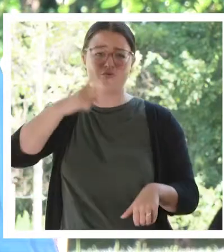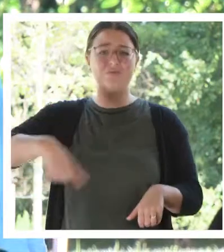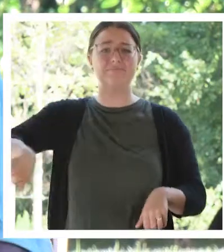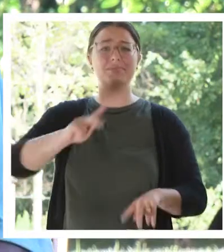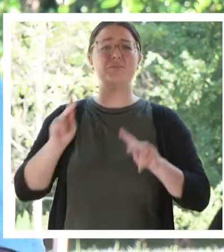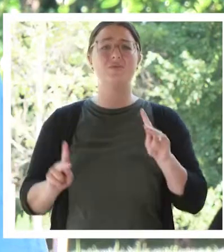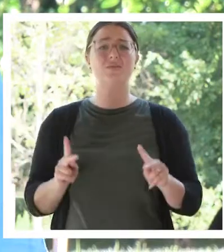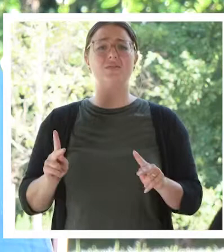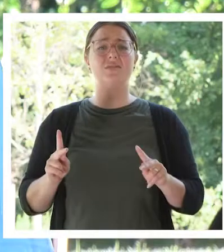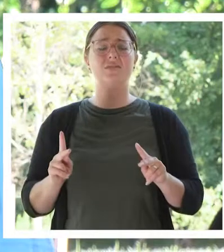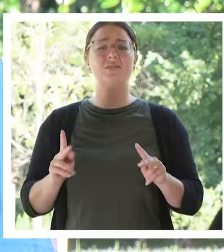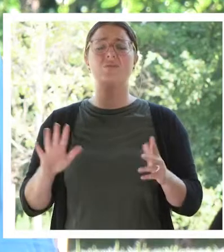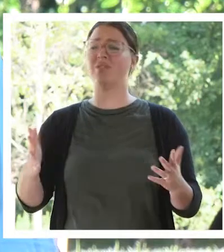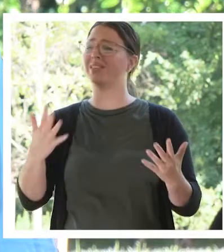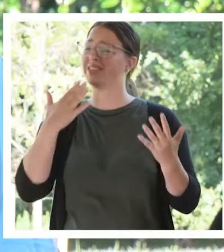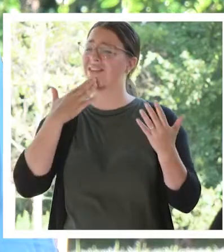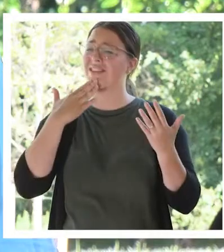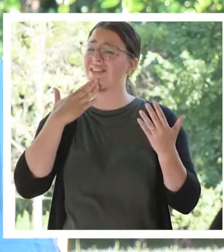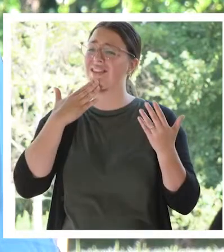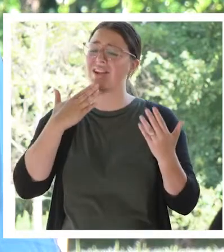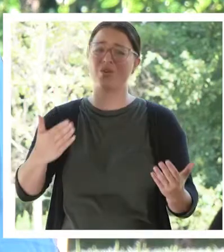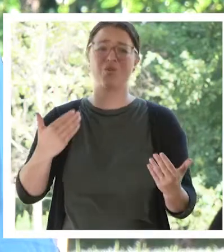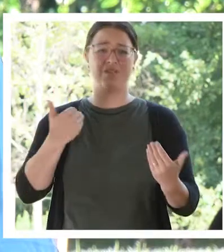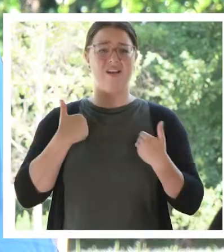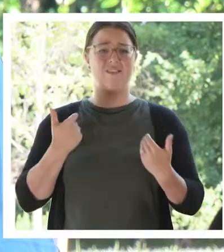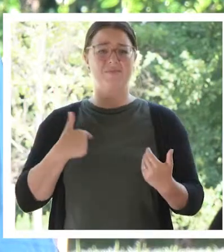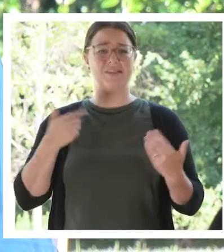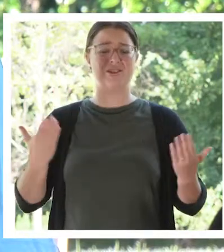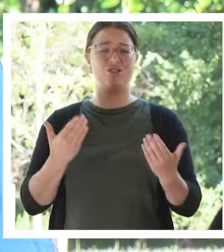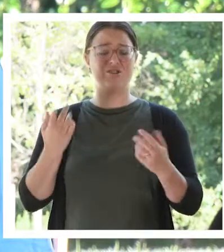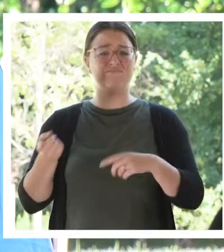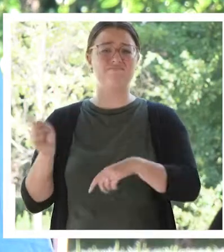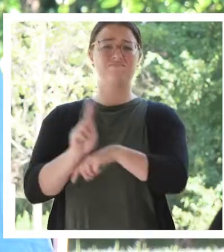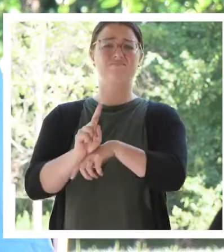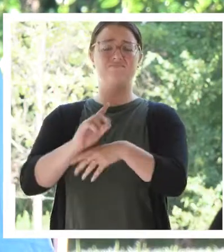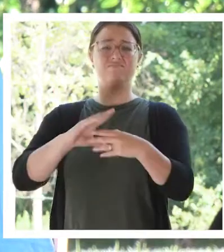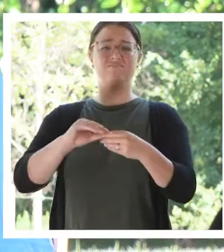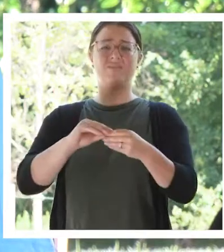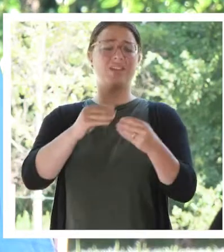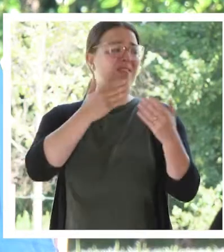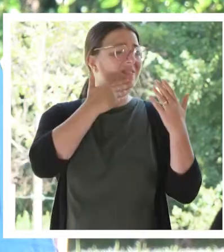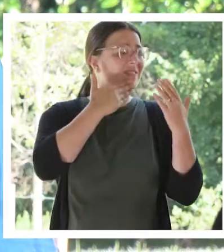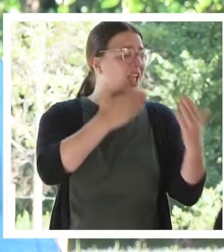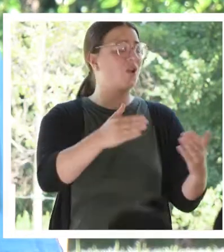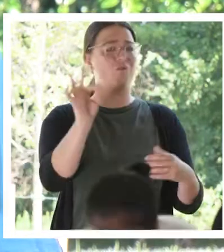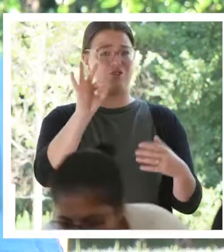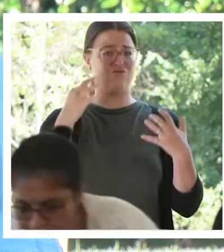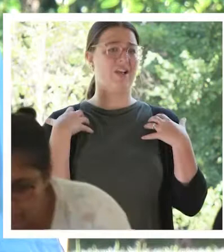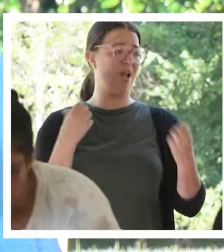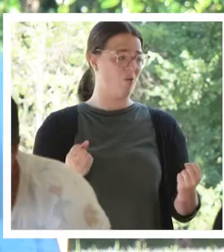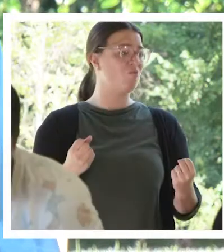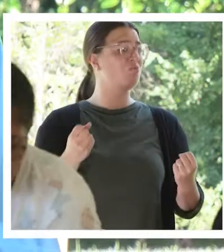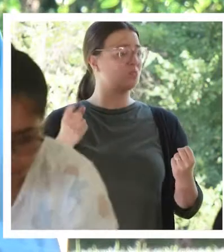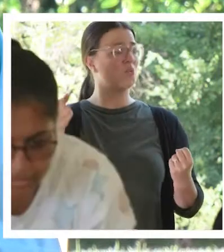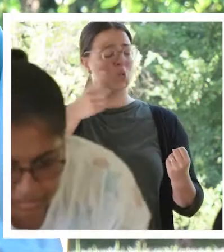therefore, thank you so much for having me out here. And again, thank you so much, Frederick Health. You